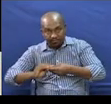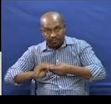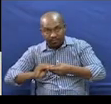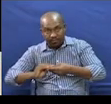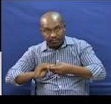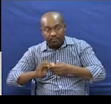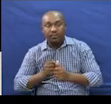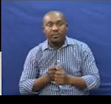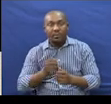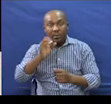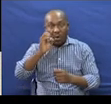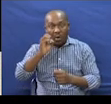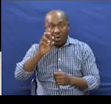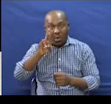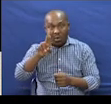yes,